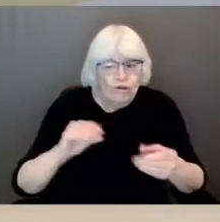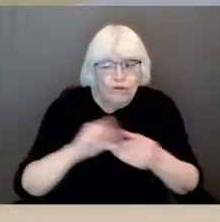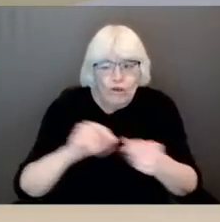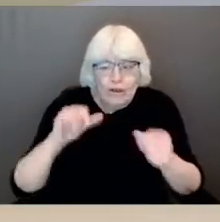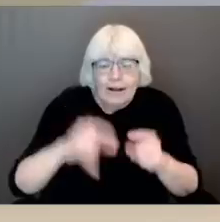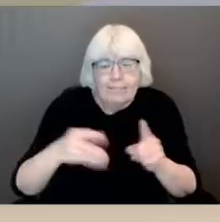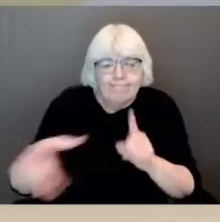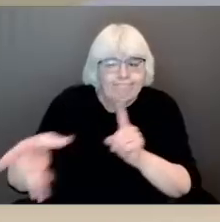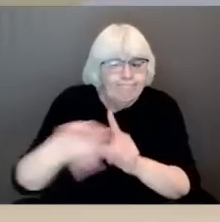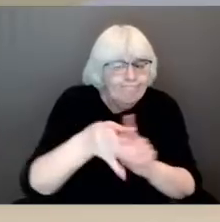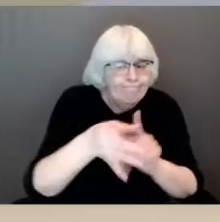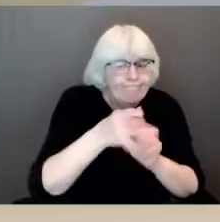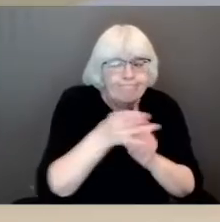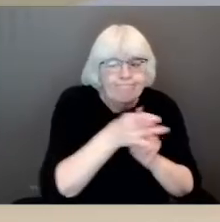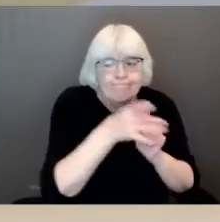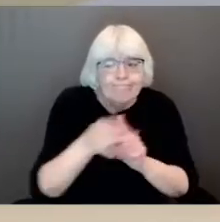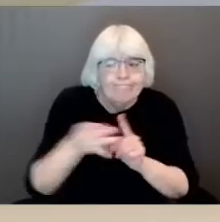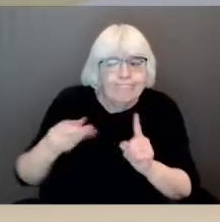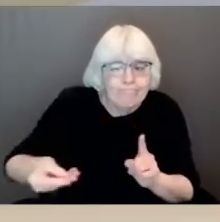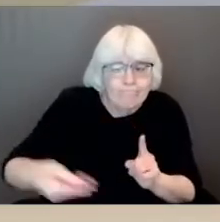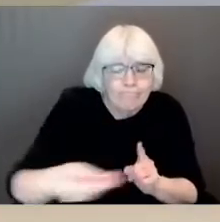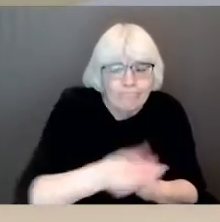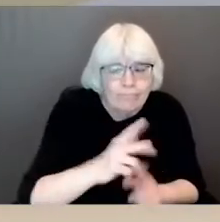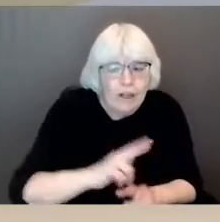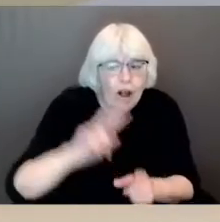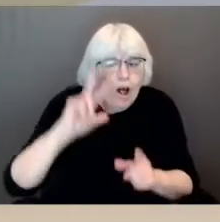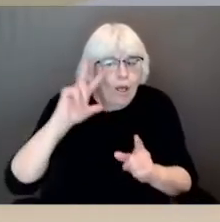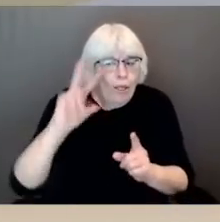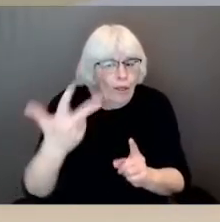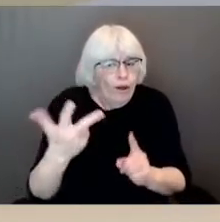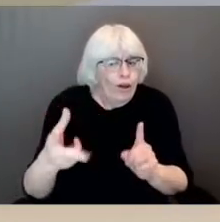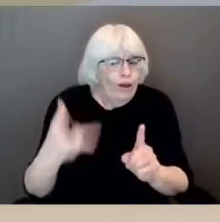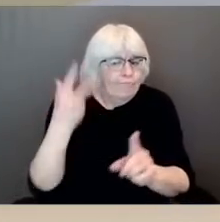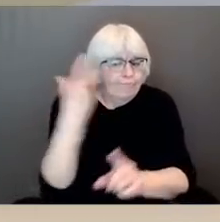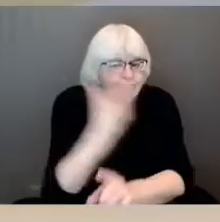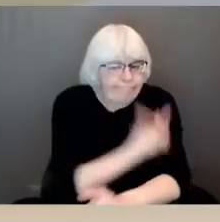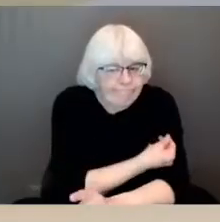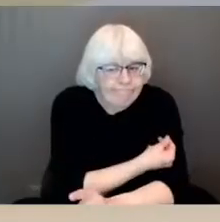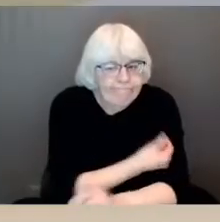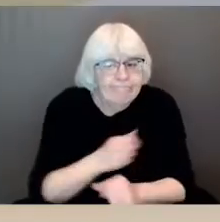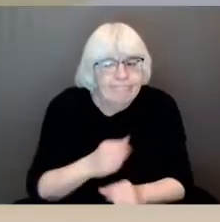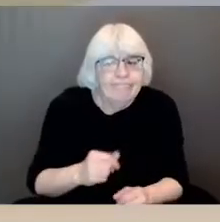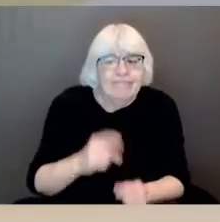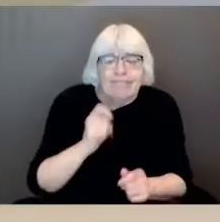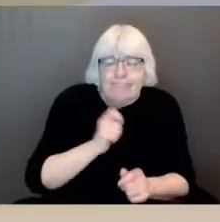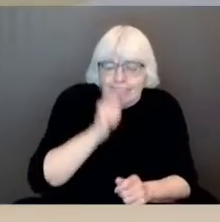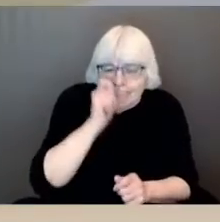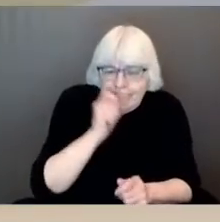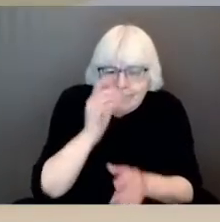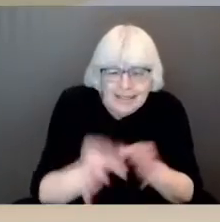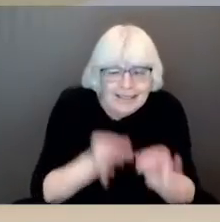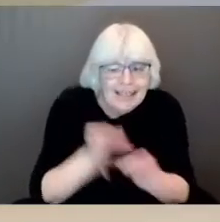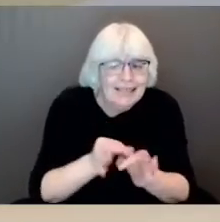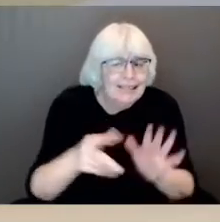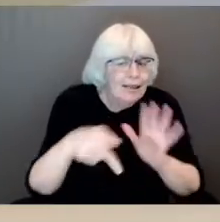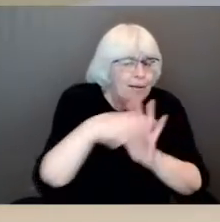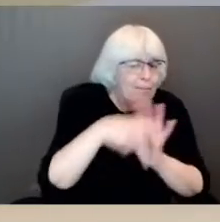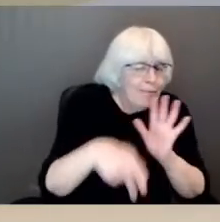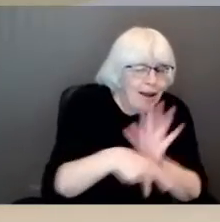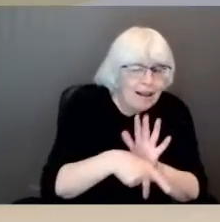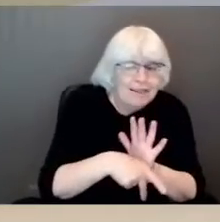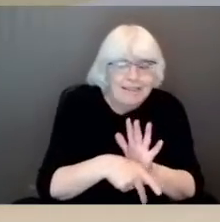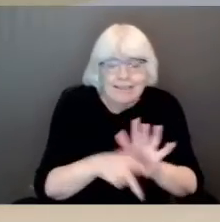boosters, booster doses of vaccine, the test or vaccinate policy, and of course might